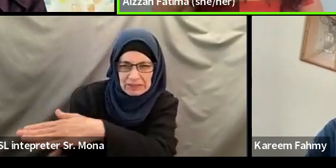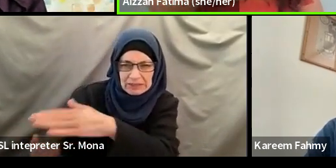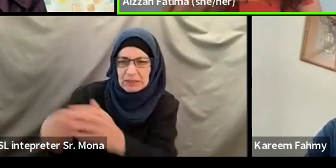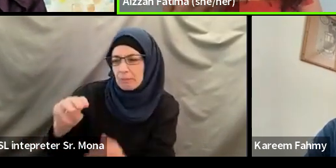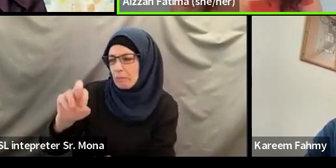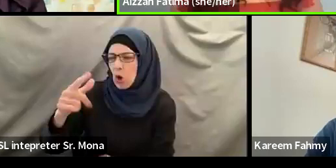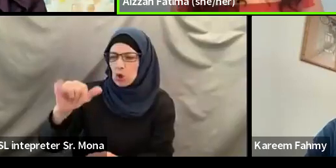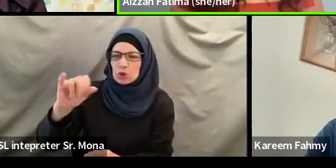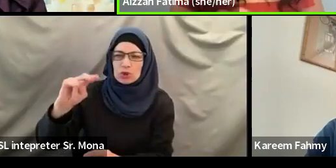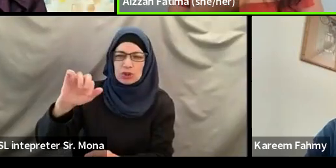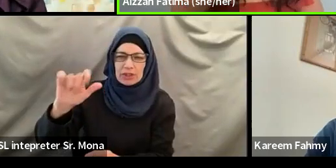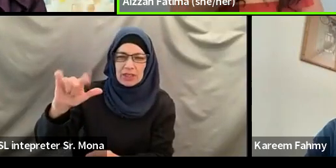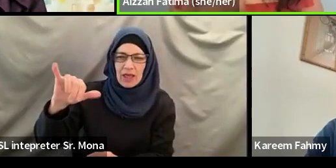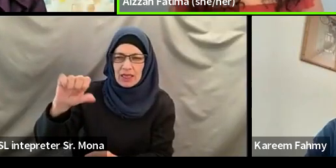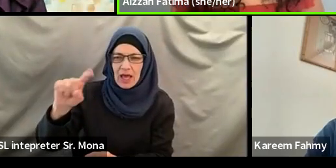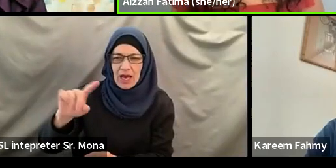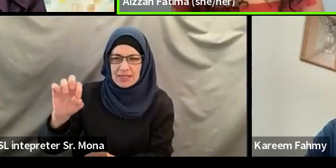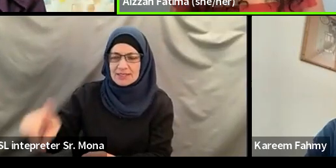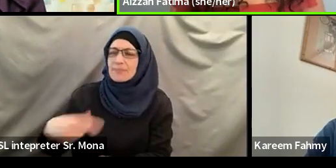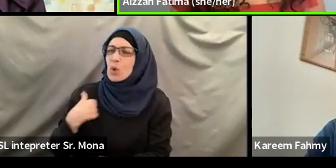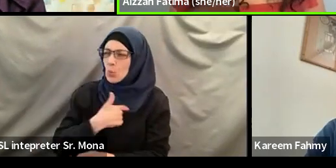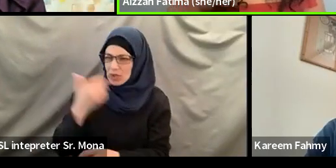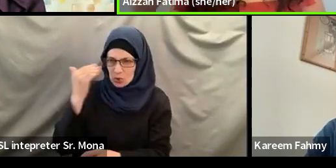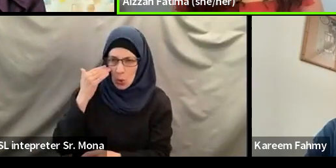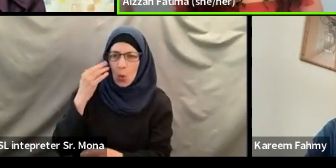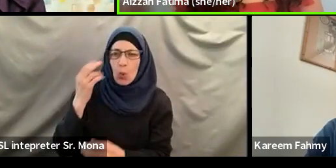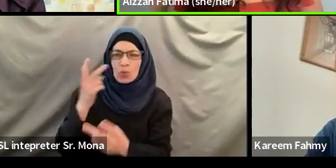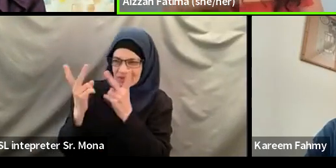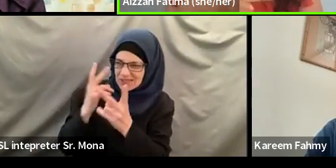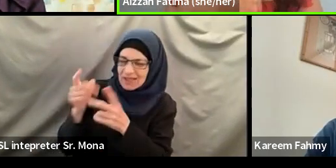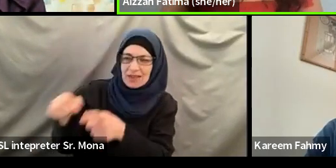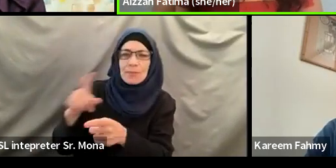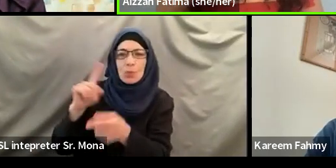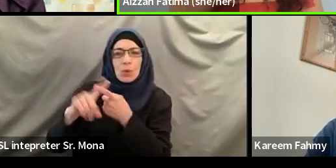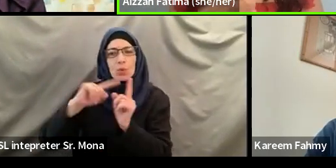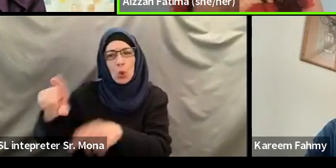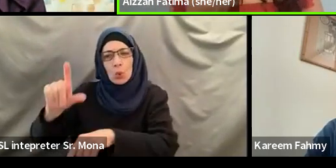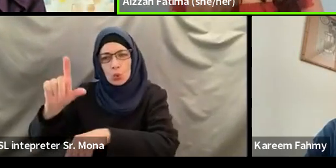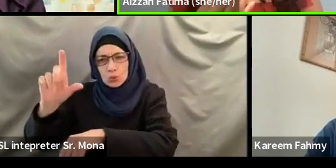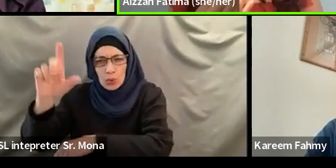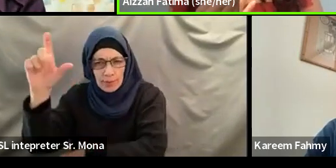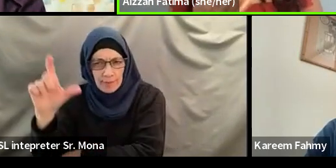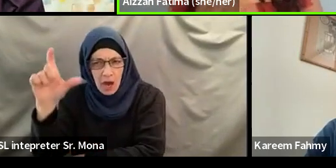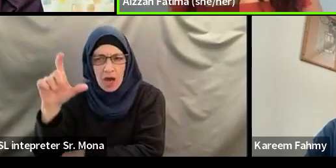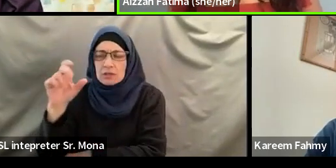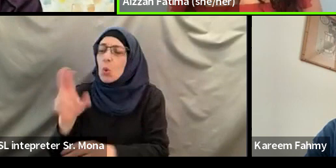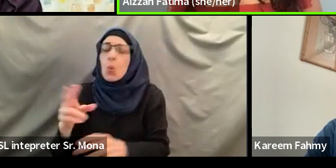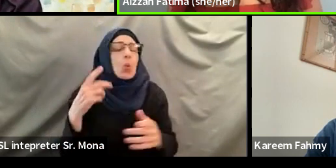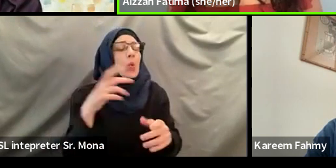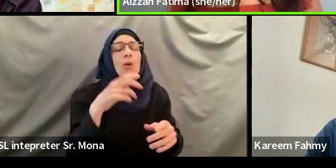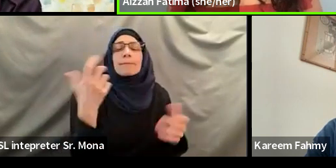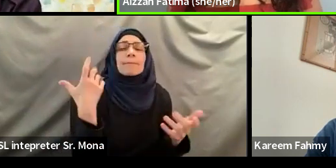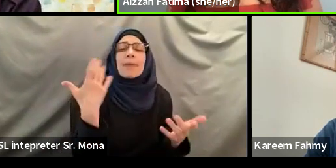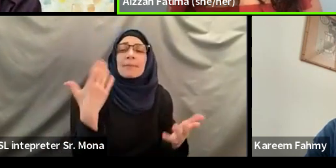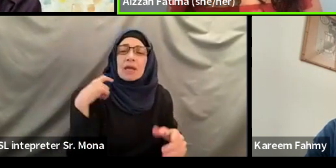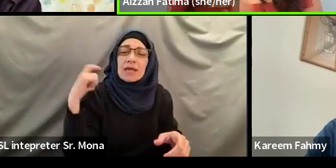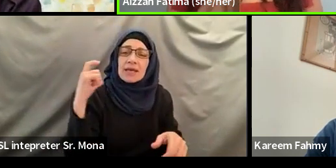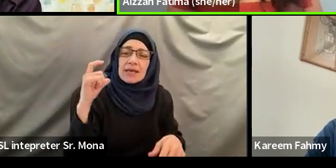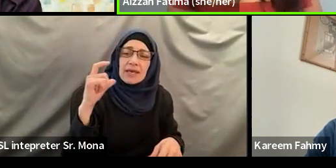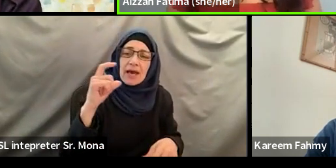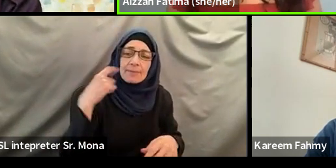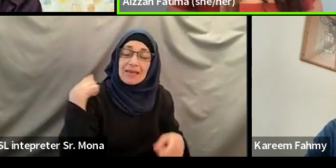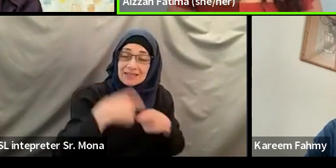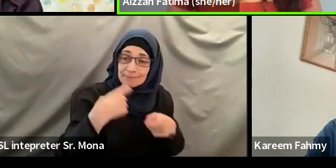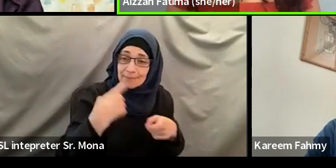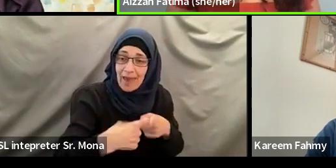own mosques and our own, you know, gatherings, Hispanic Muslims and others. And I think the voices that often get highlighted are